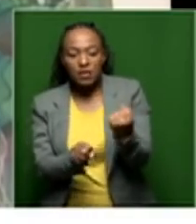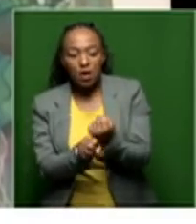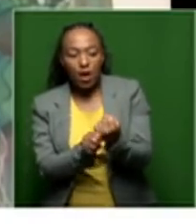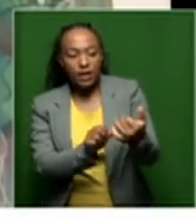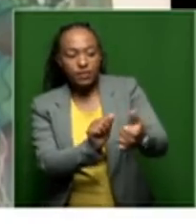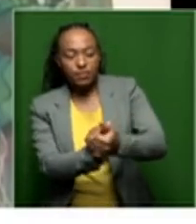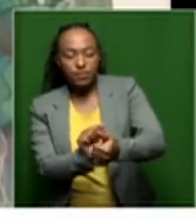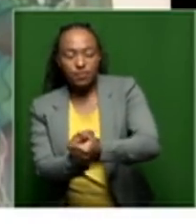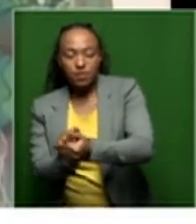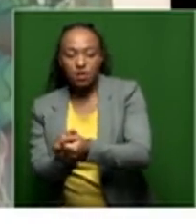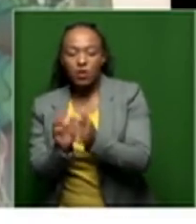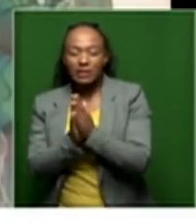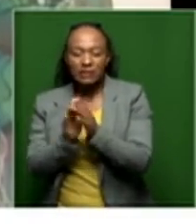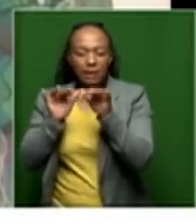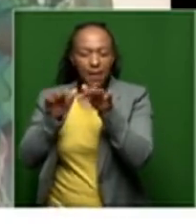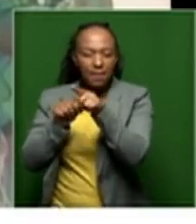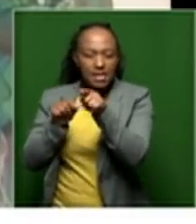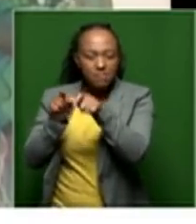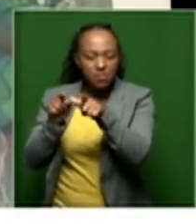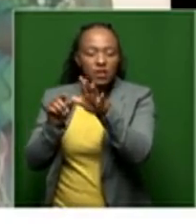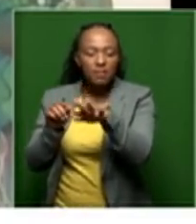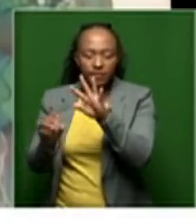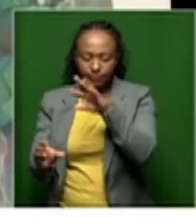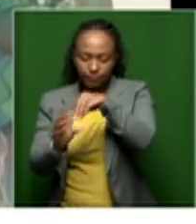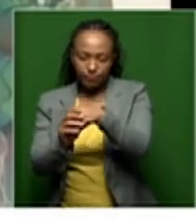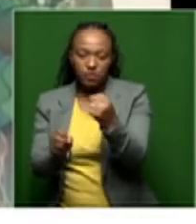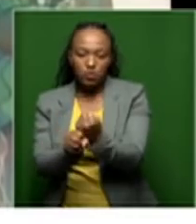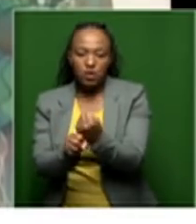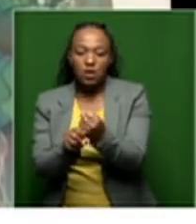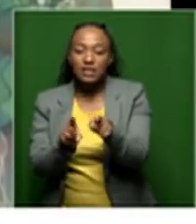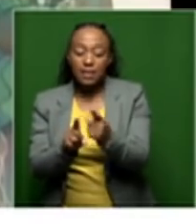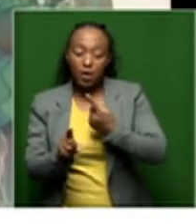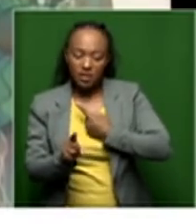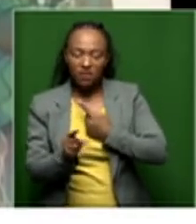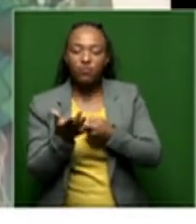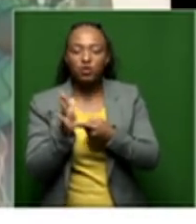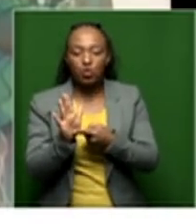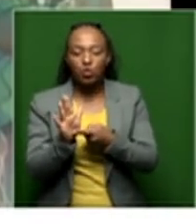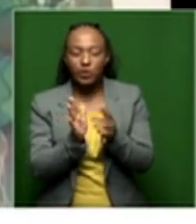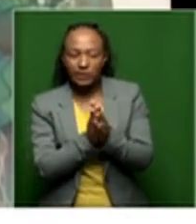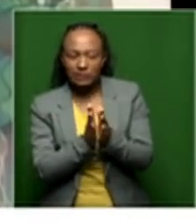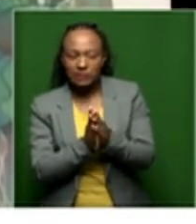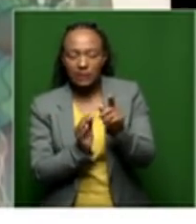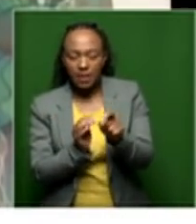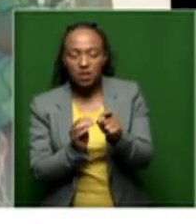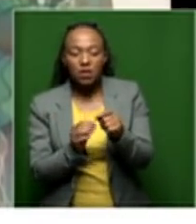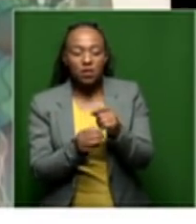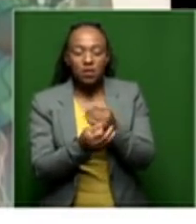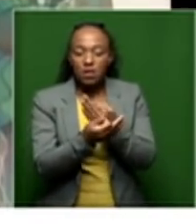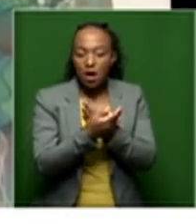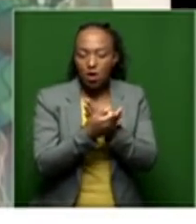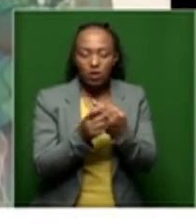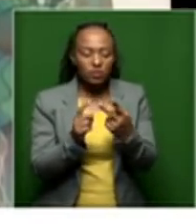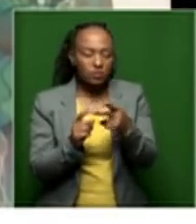that we are calling for publicly must also be demonstrated by ourselves. And that's what we're calling for. The Hawks and